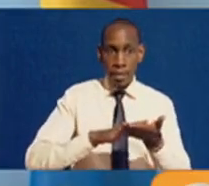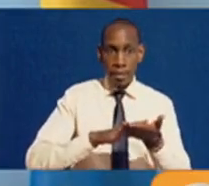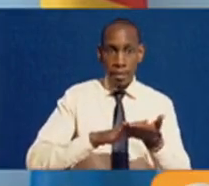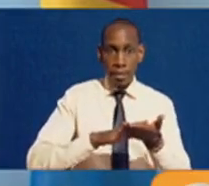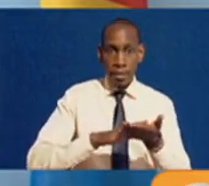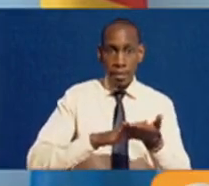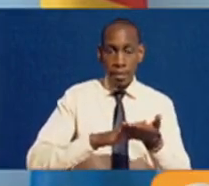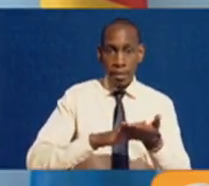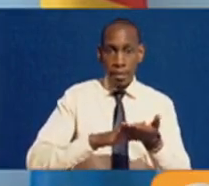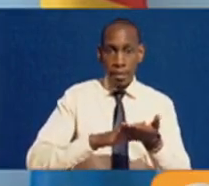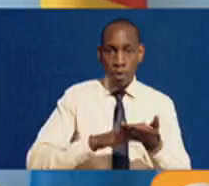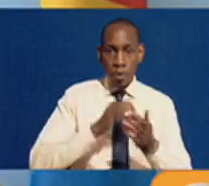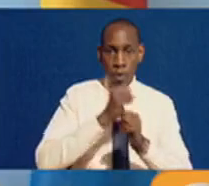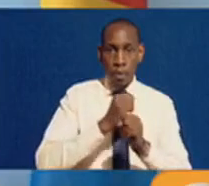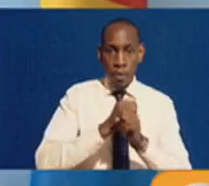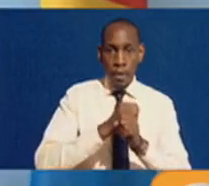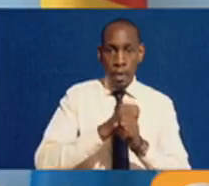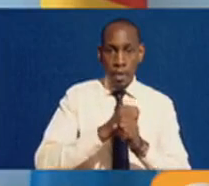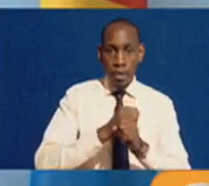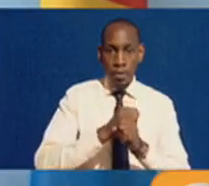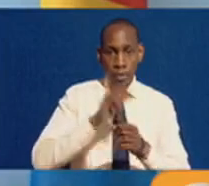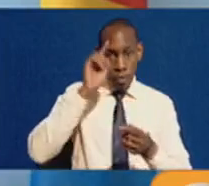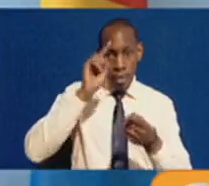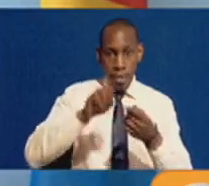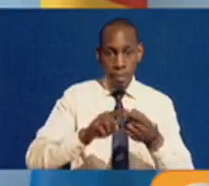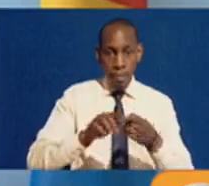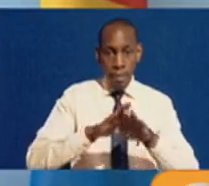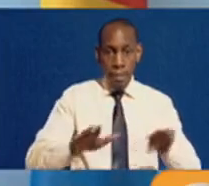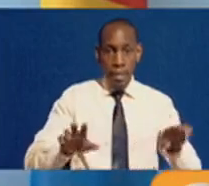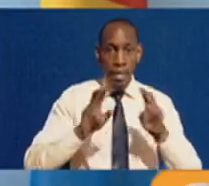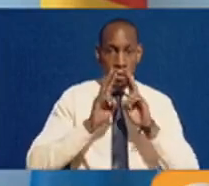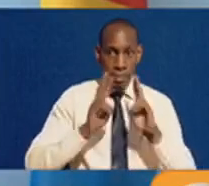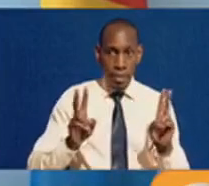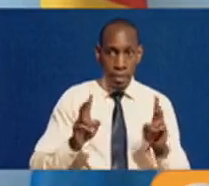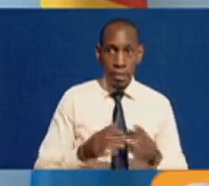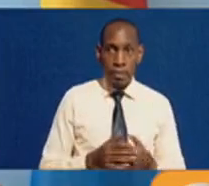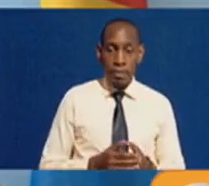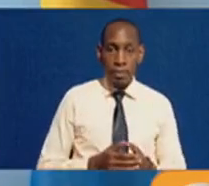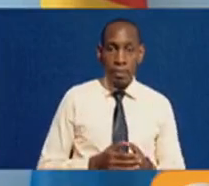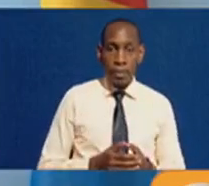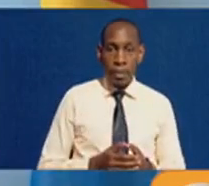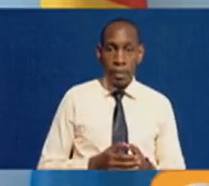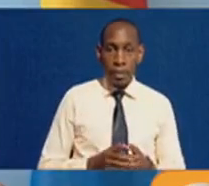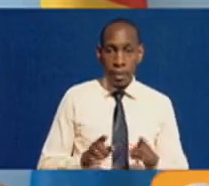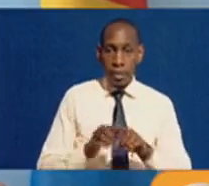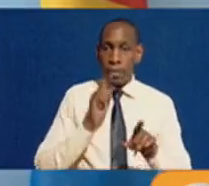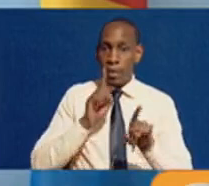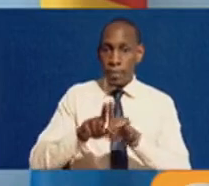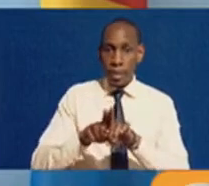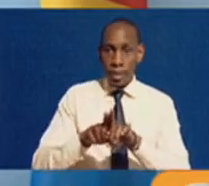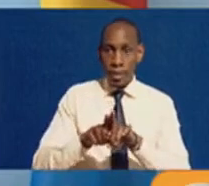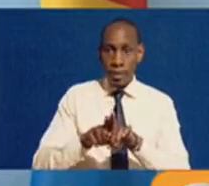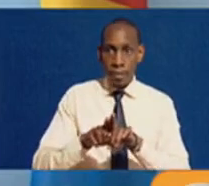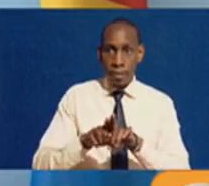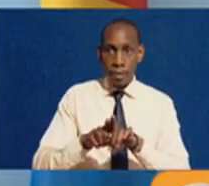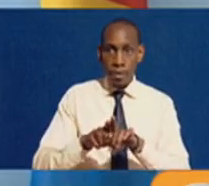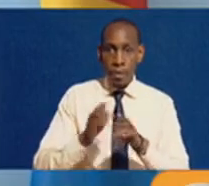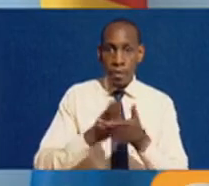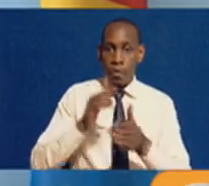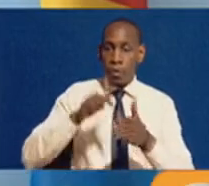mission that we have together of working towards lasting peace. This is, dear brother, an occasion for me to